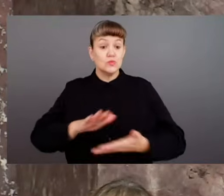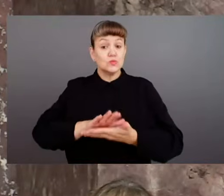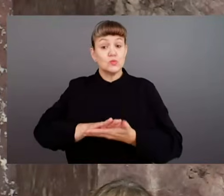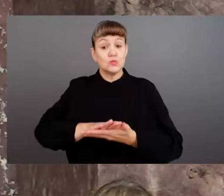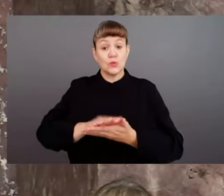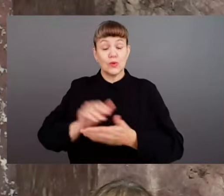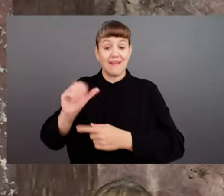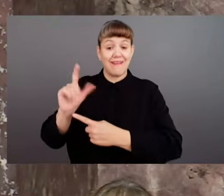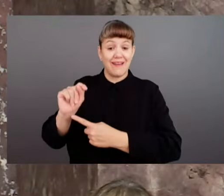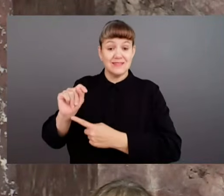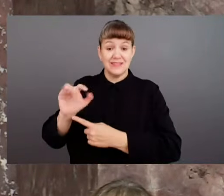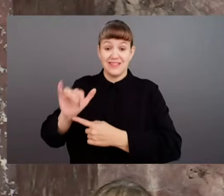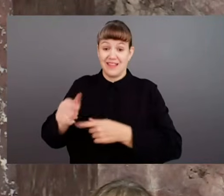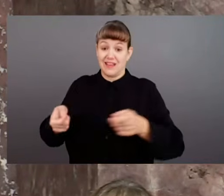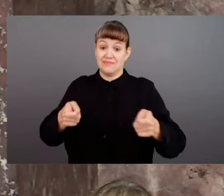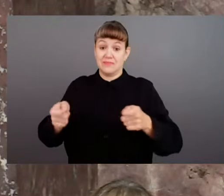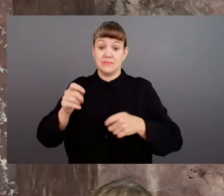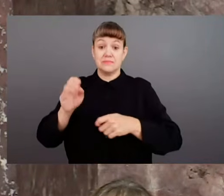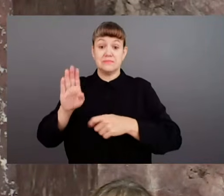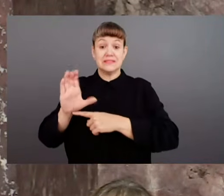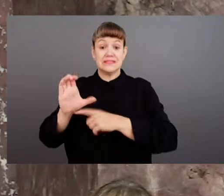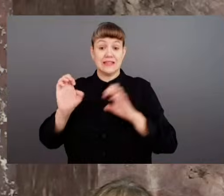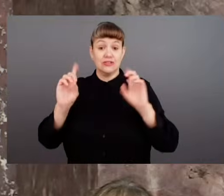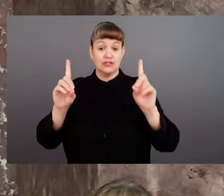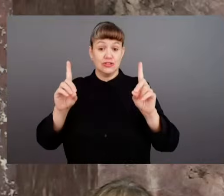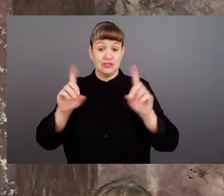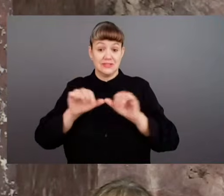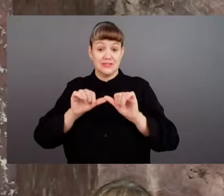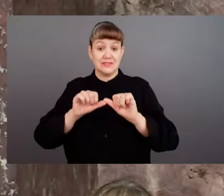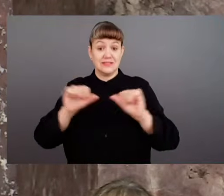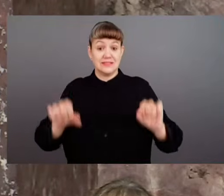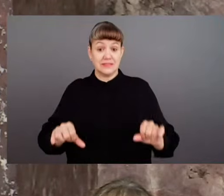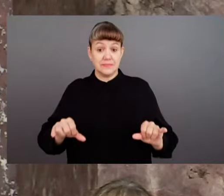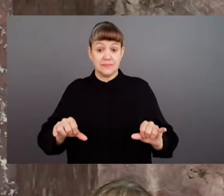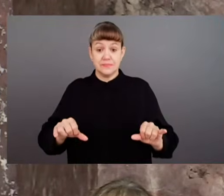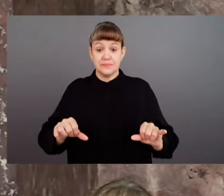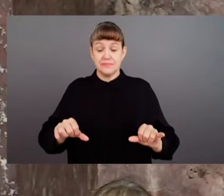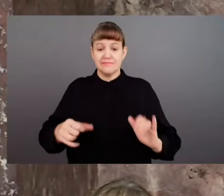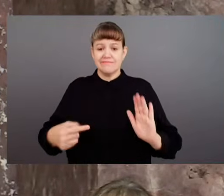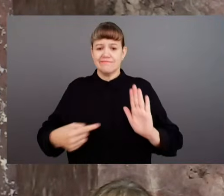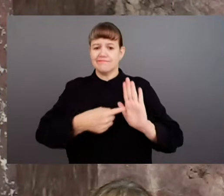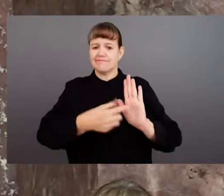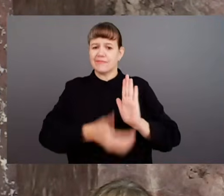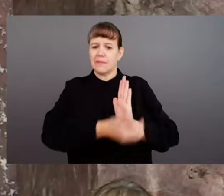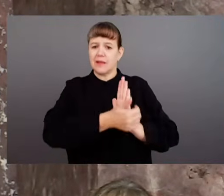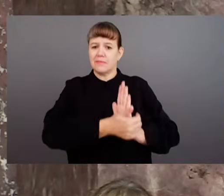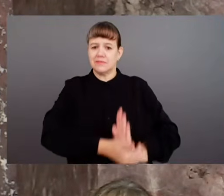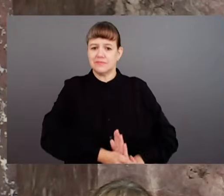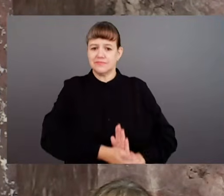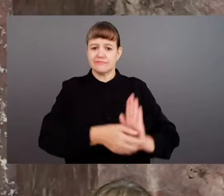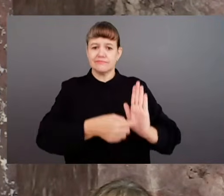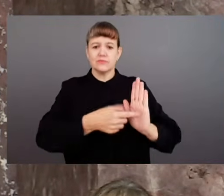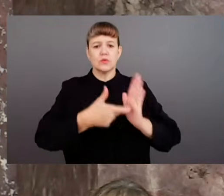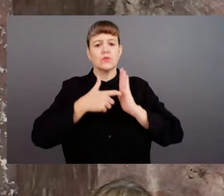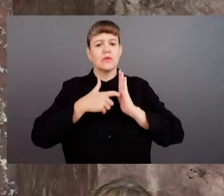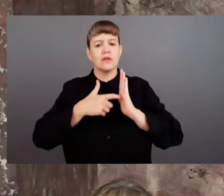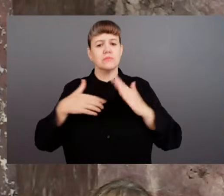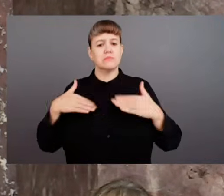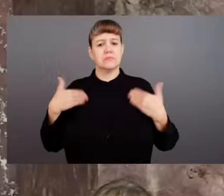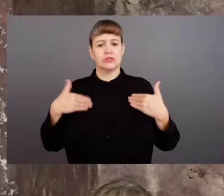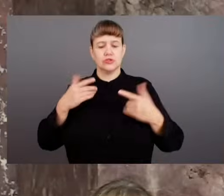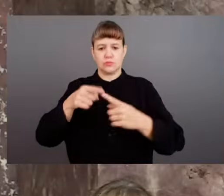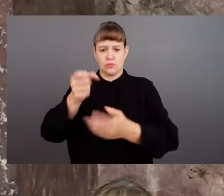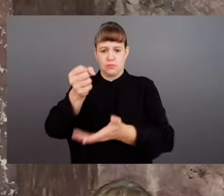will formalize existing practices by requiring ministerial approval prior to the use of expropriation powers by any of BC's 60 school